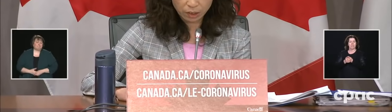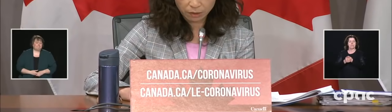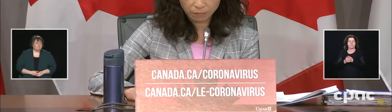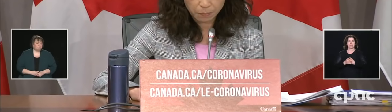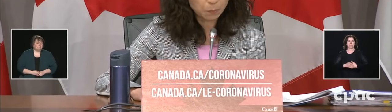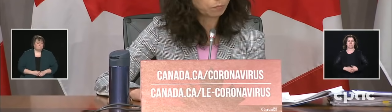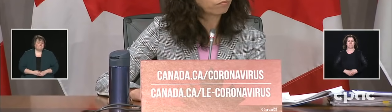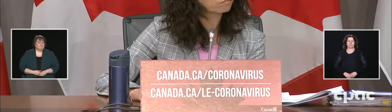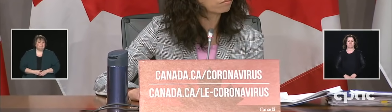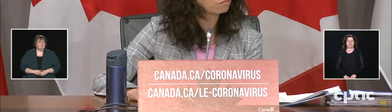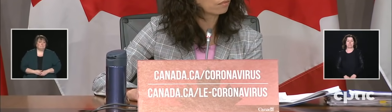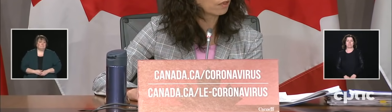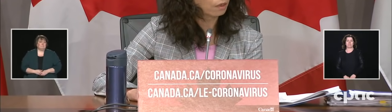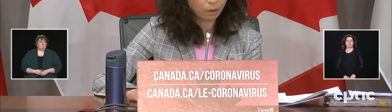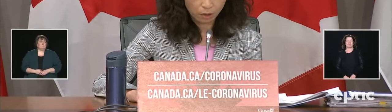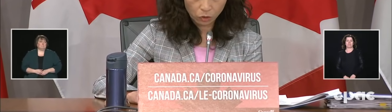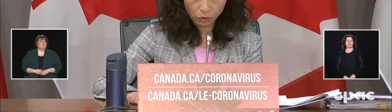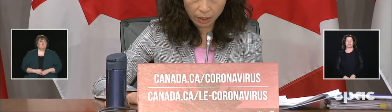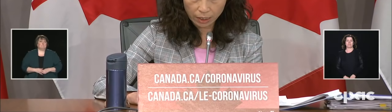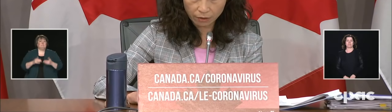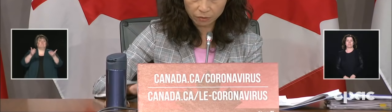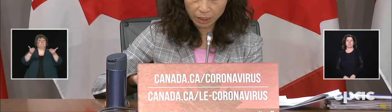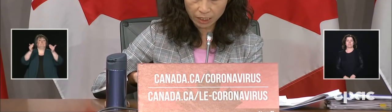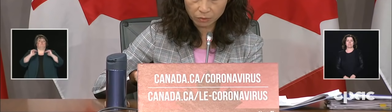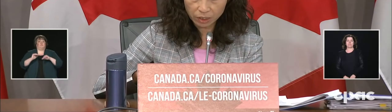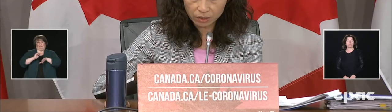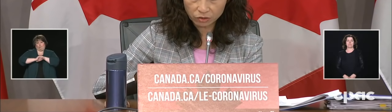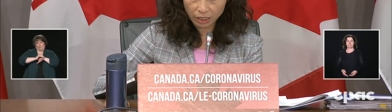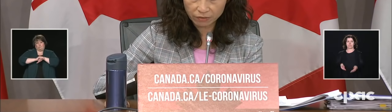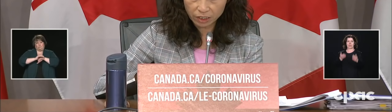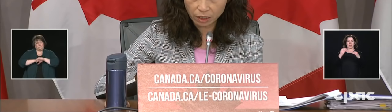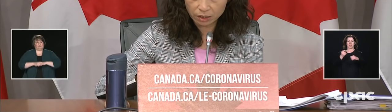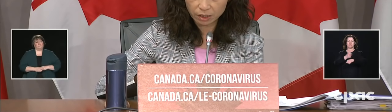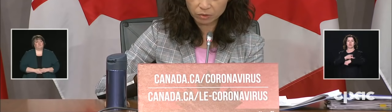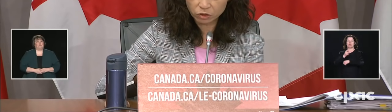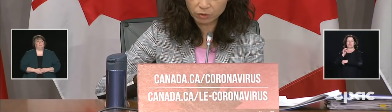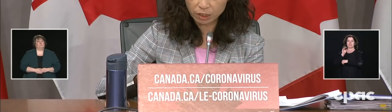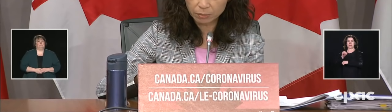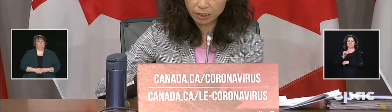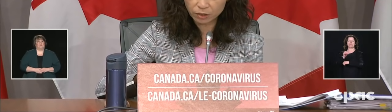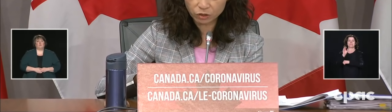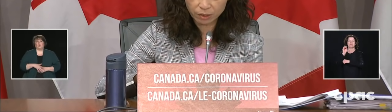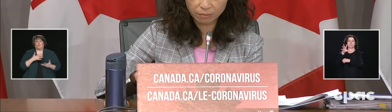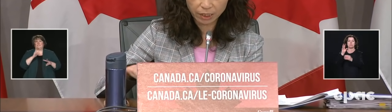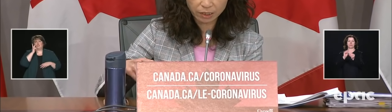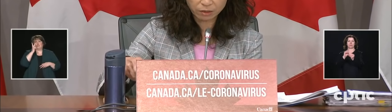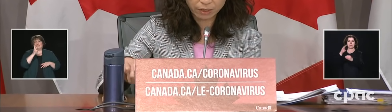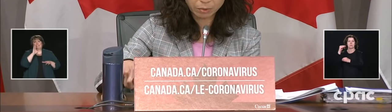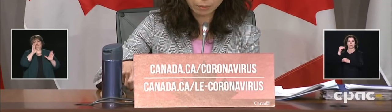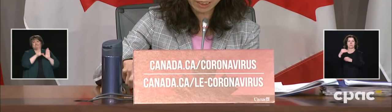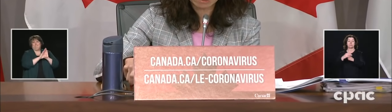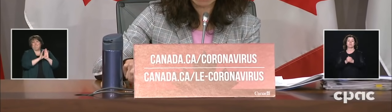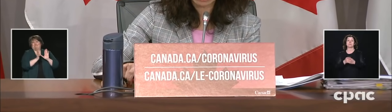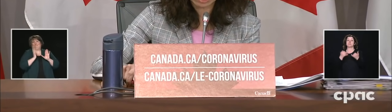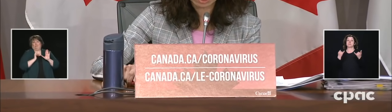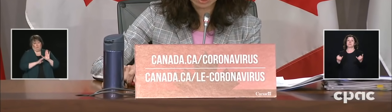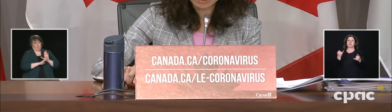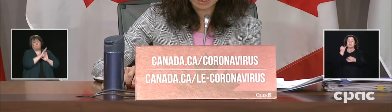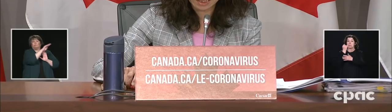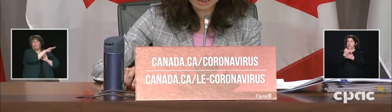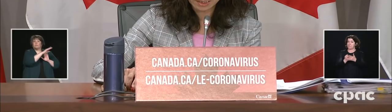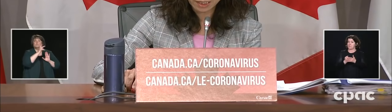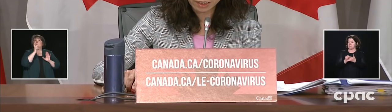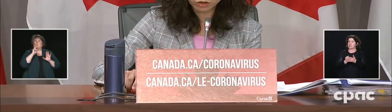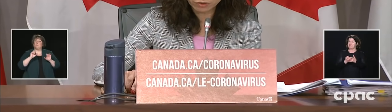Slide 14. You are now familiar with this graph and concept showing the potential impact of our public health measures on